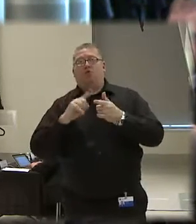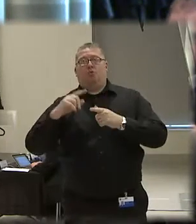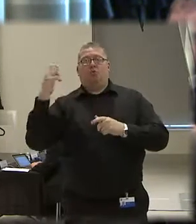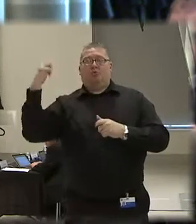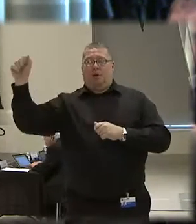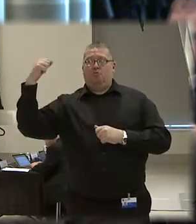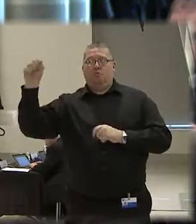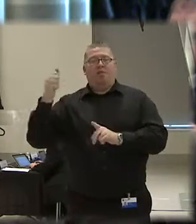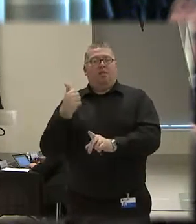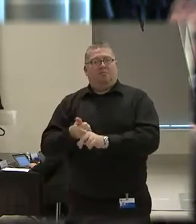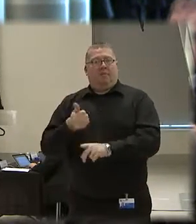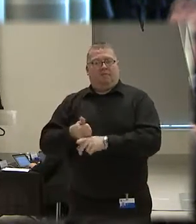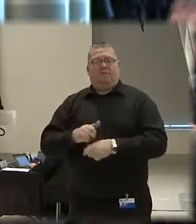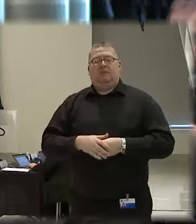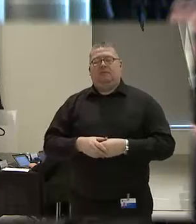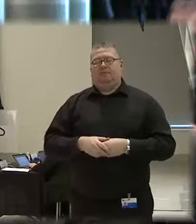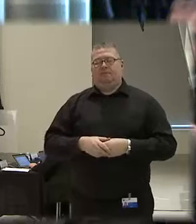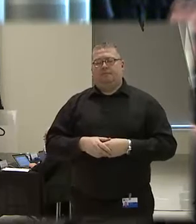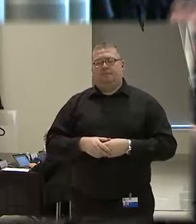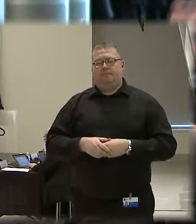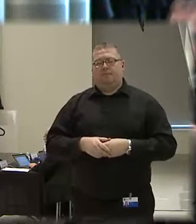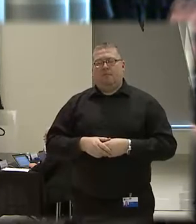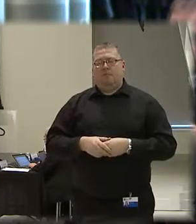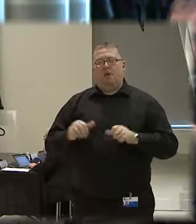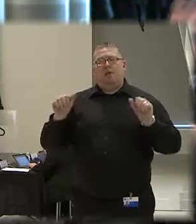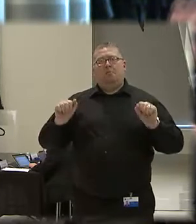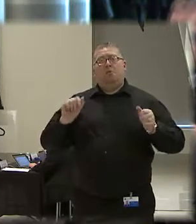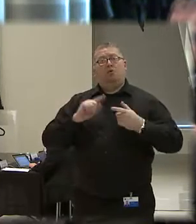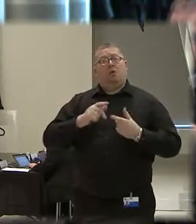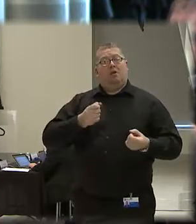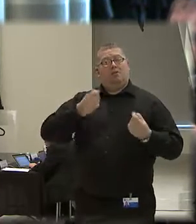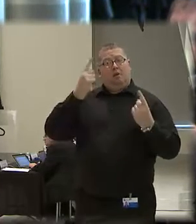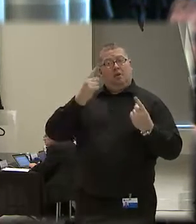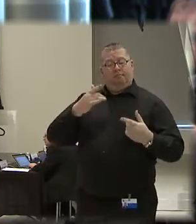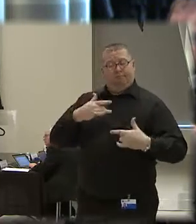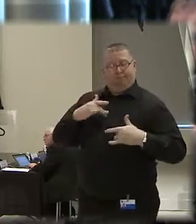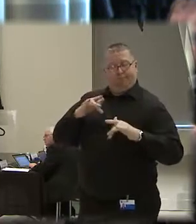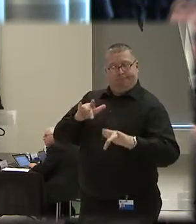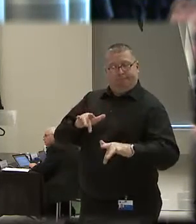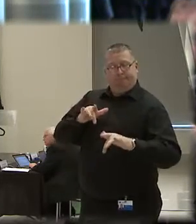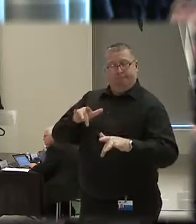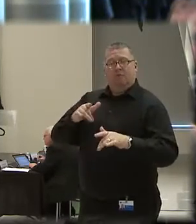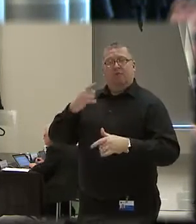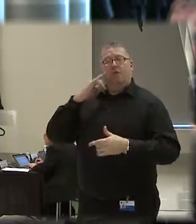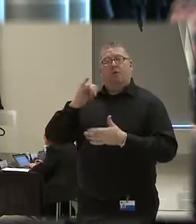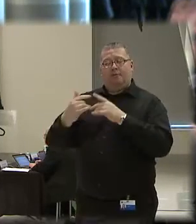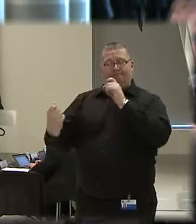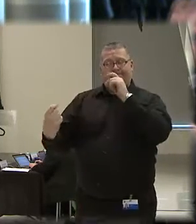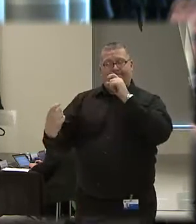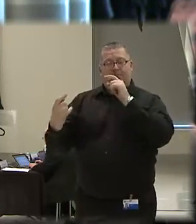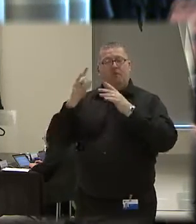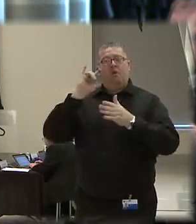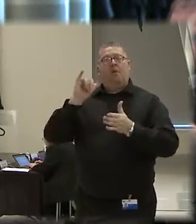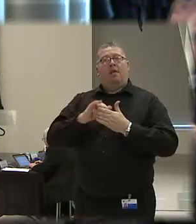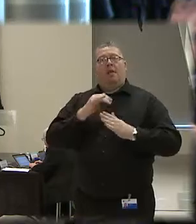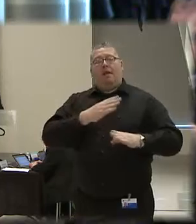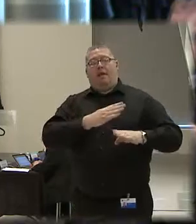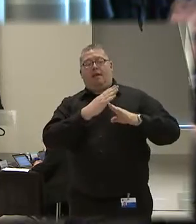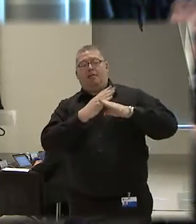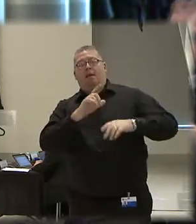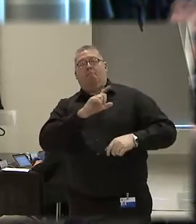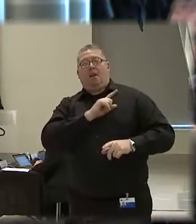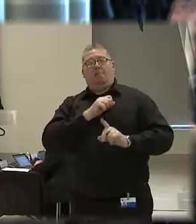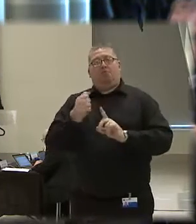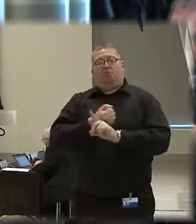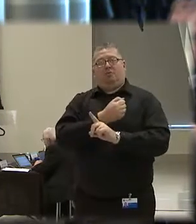themselves. Inability to understand and empathize with the context in which these anti-police brutalities demonstrations